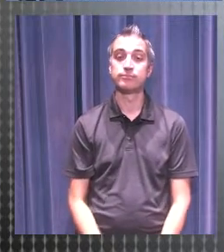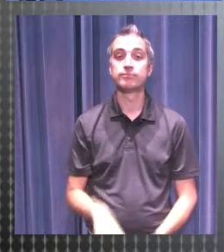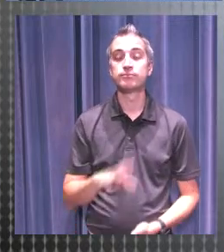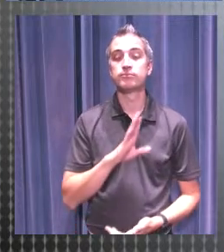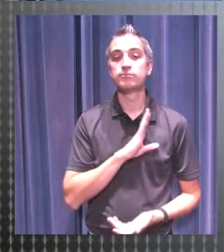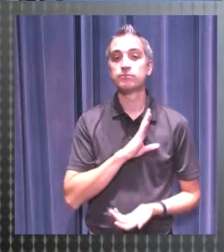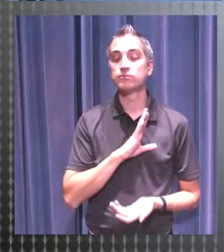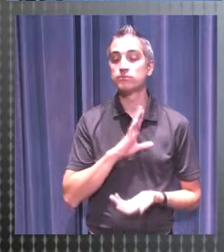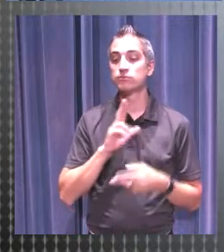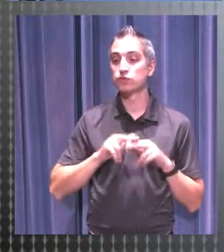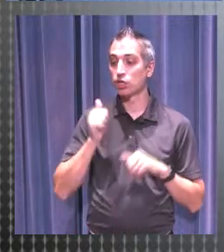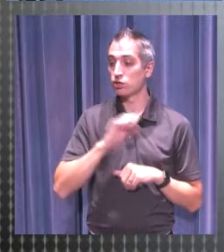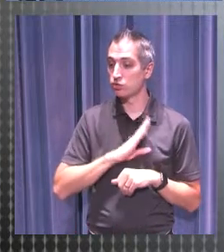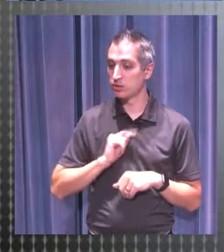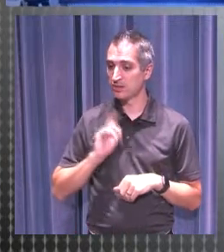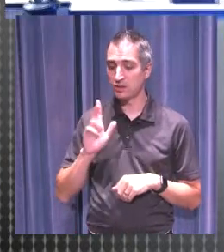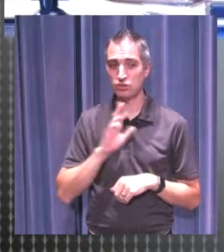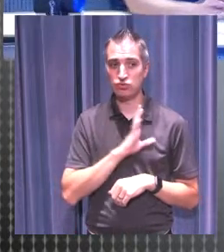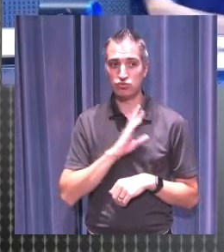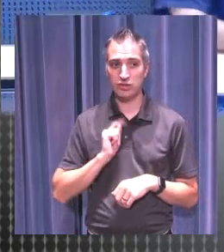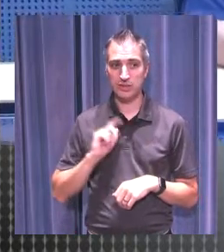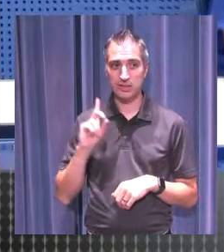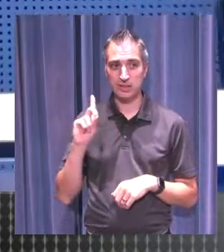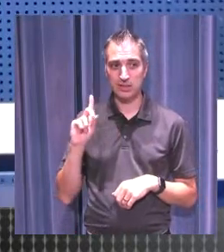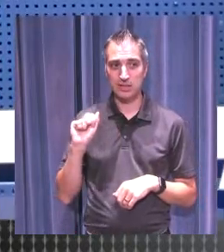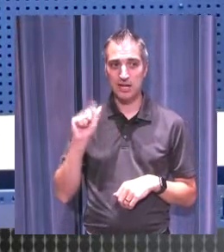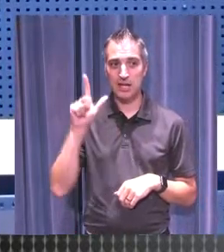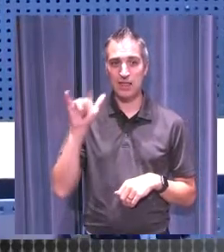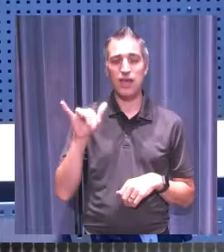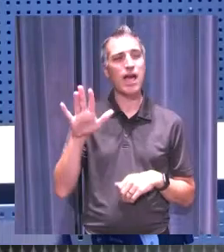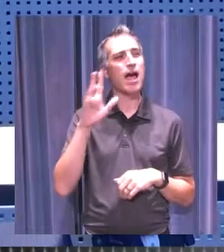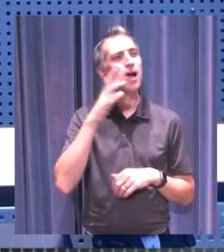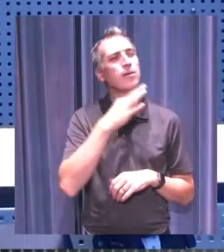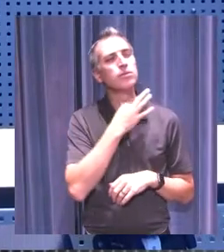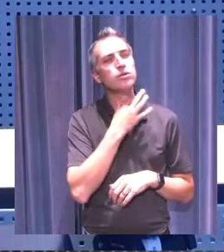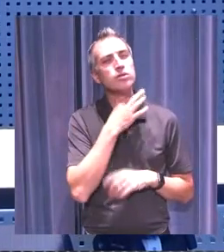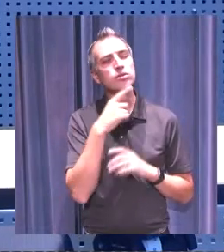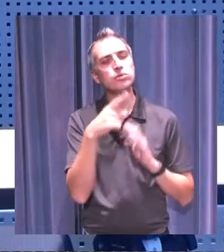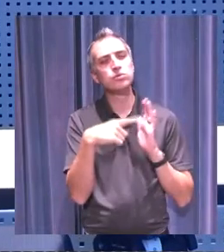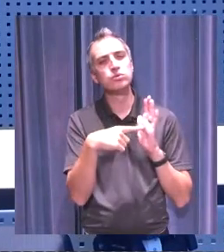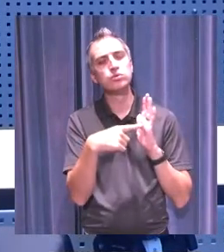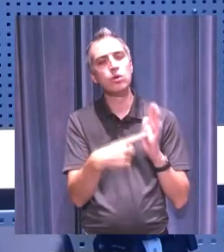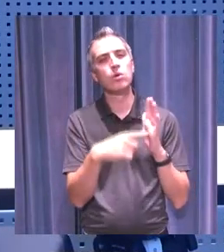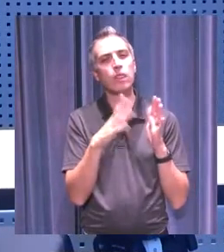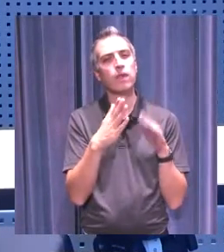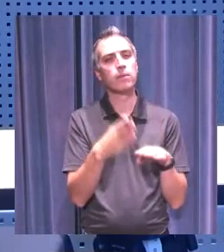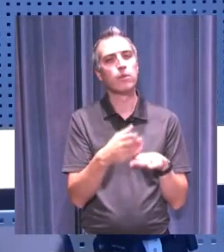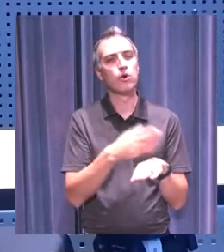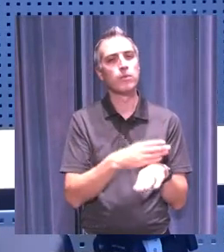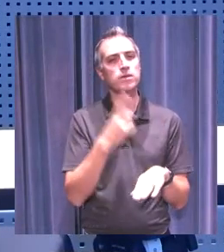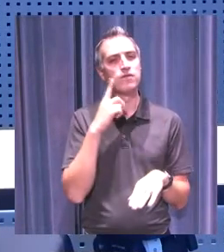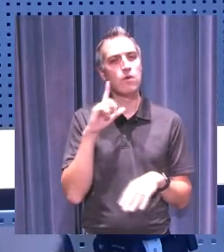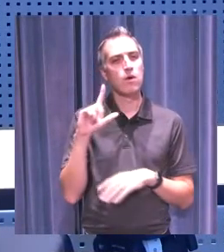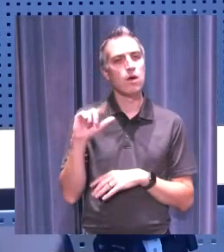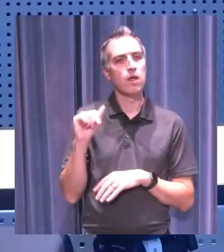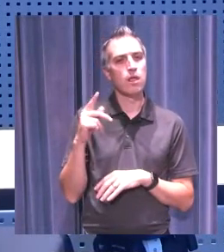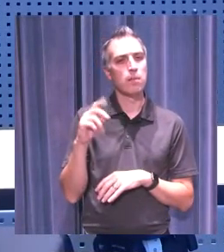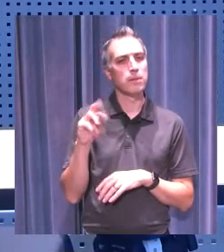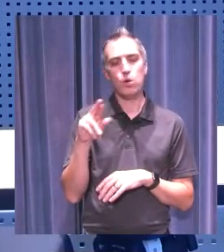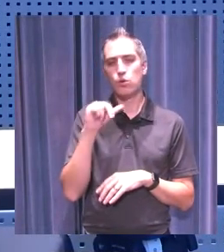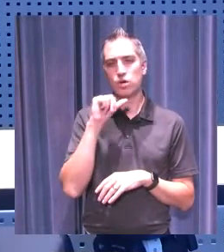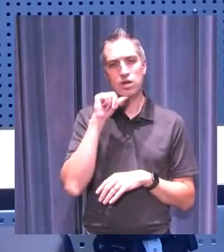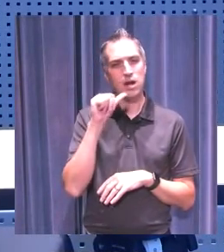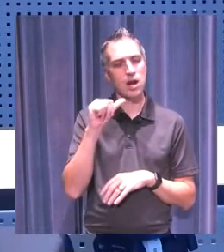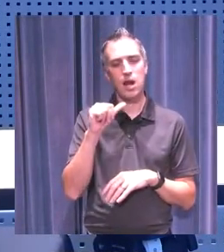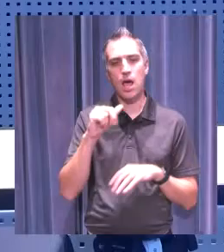Trustees, Trustee Daly. I'm curious, you showed the improvements that you wanted to make in Lapeer were not eligible